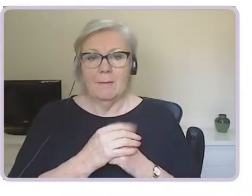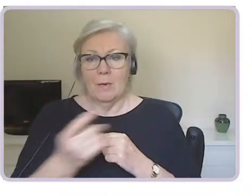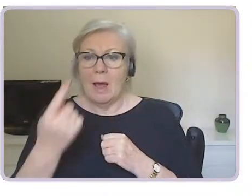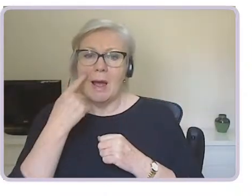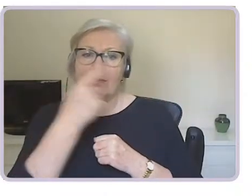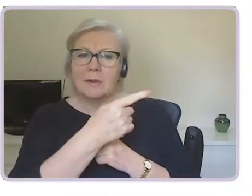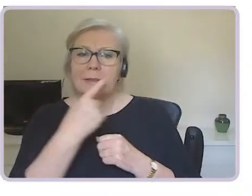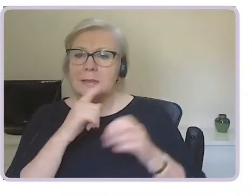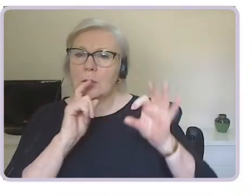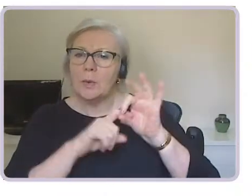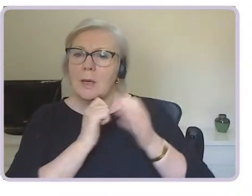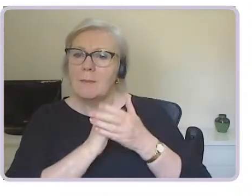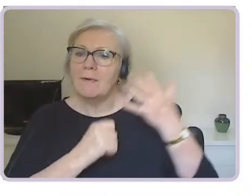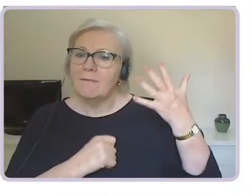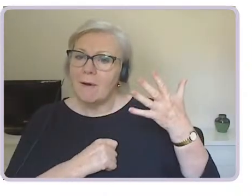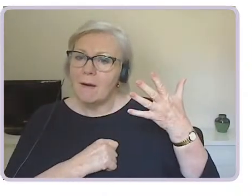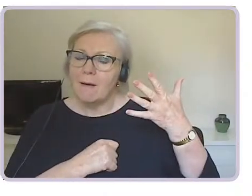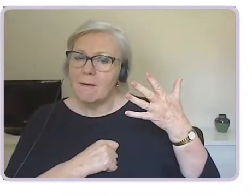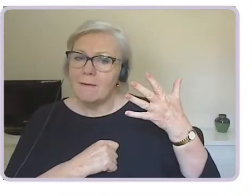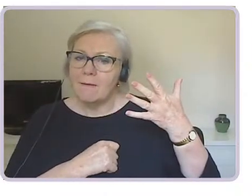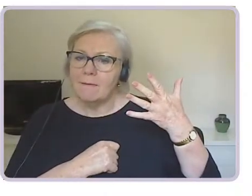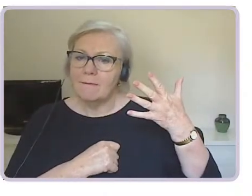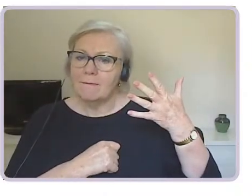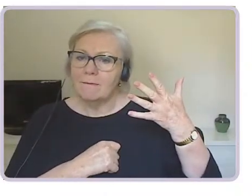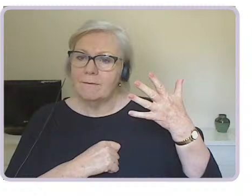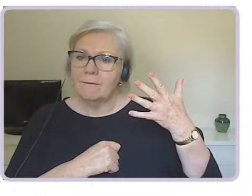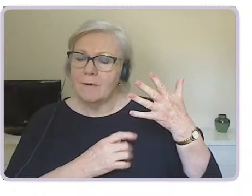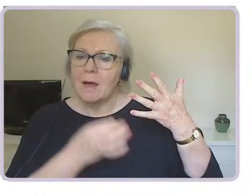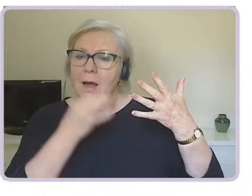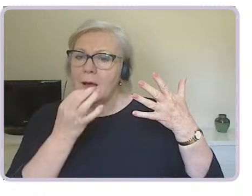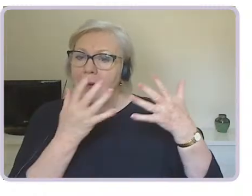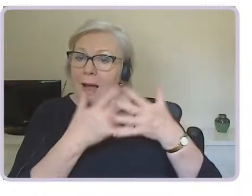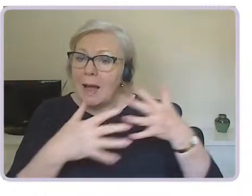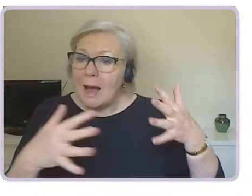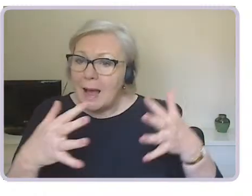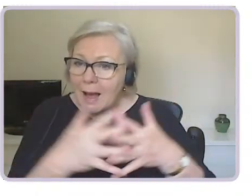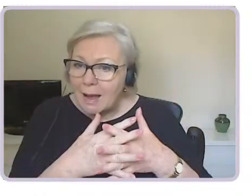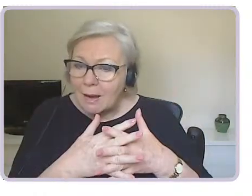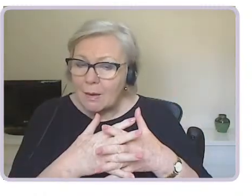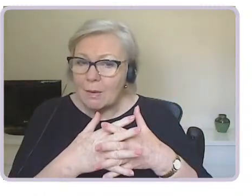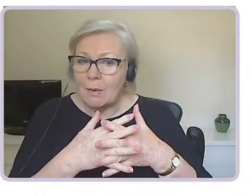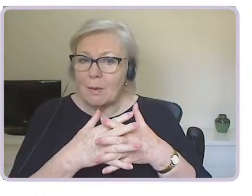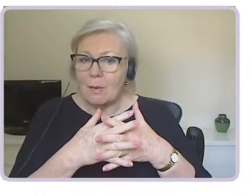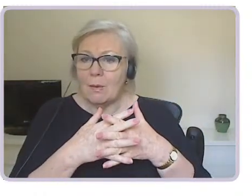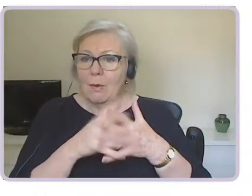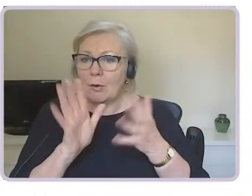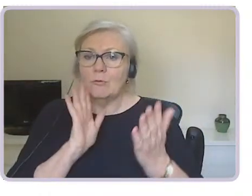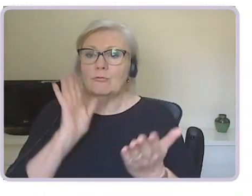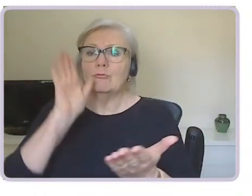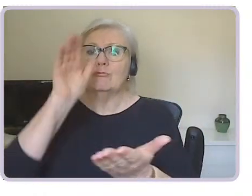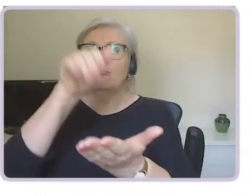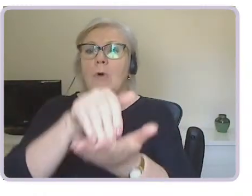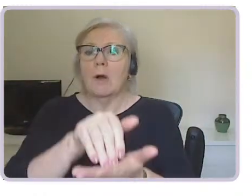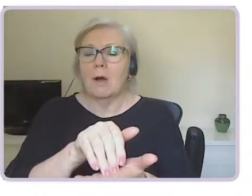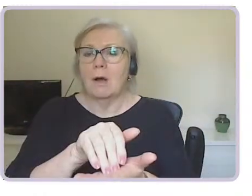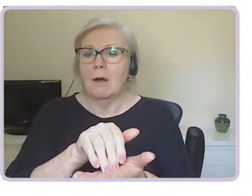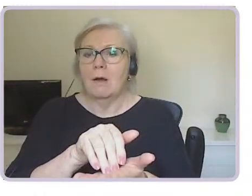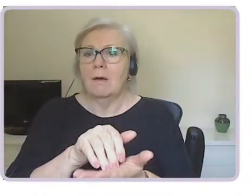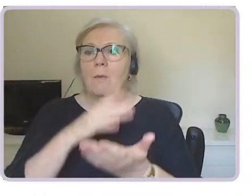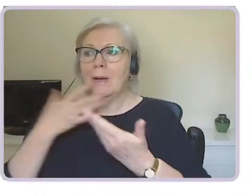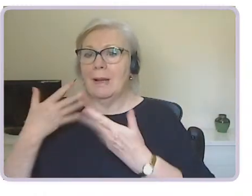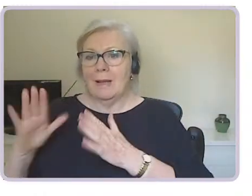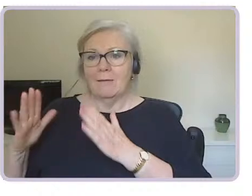5 in the template asking about how you will get to your destination when you leave. Now,